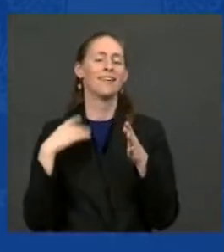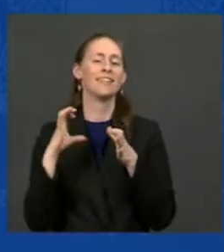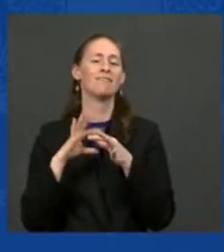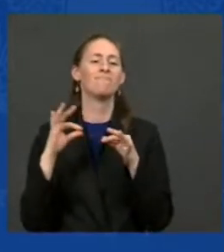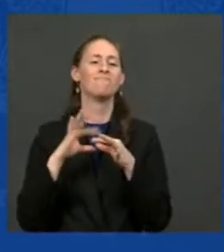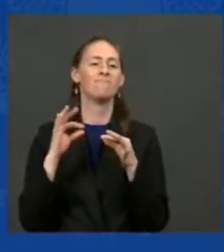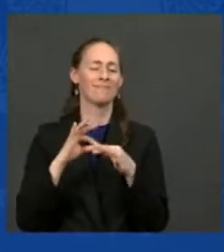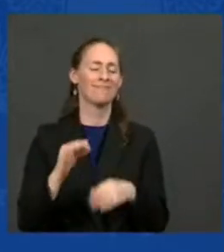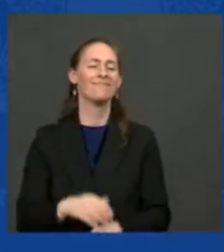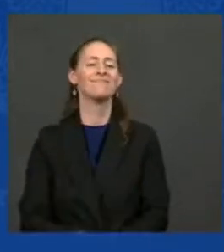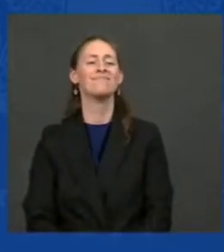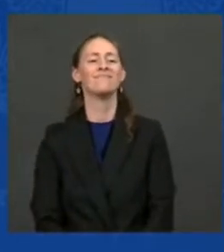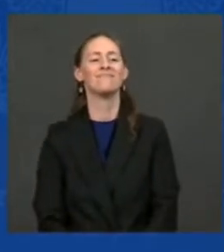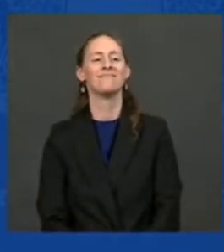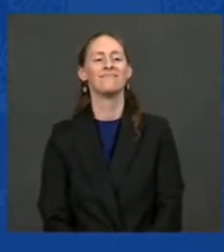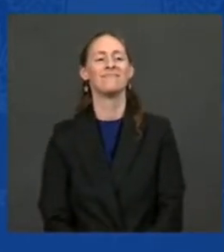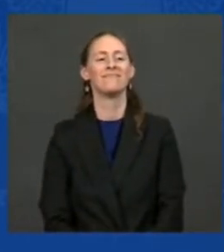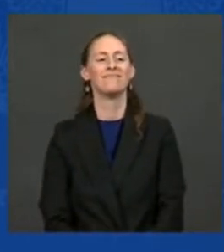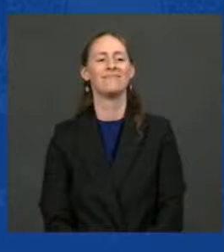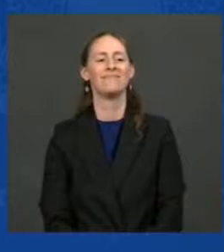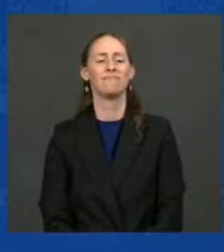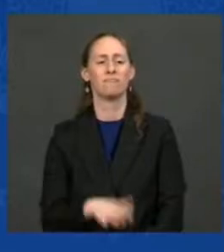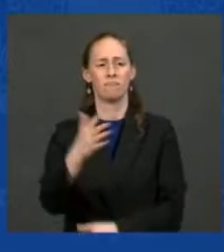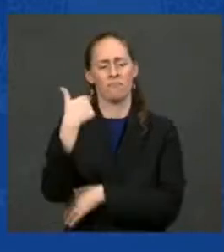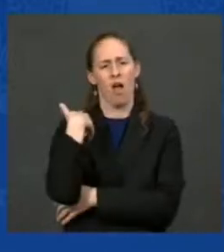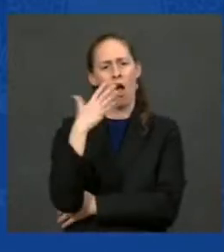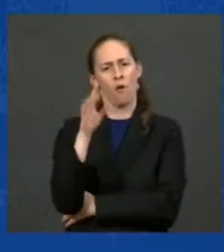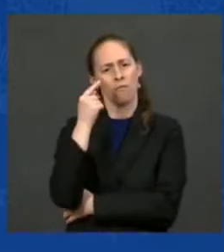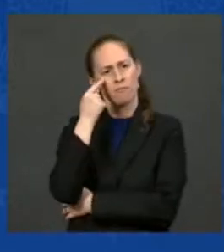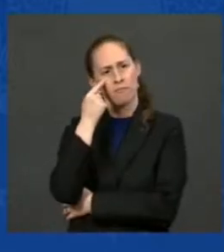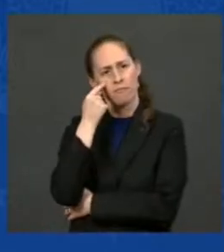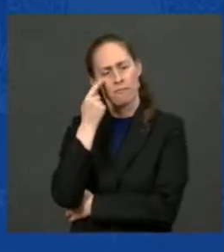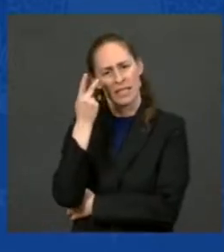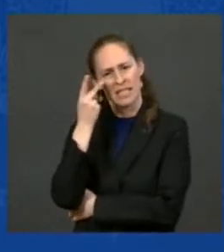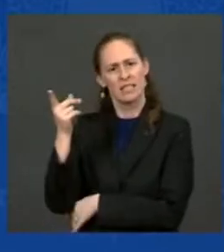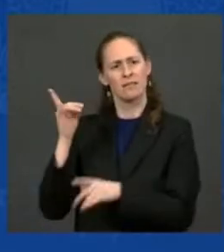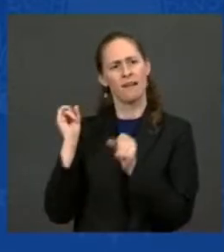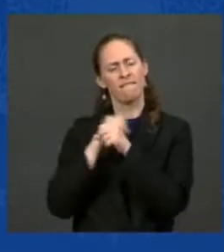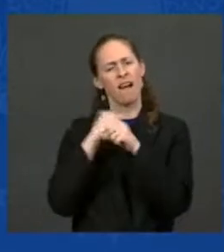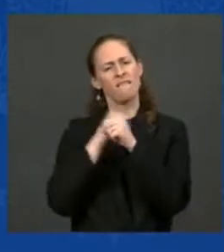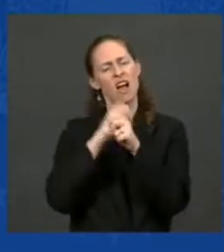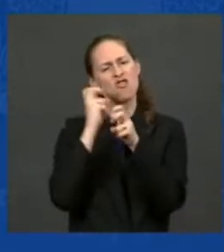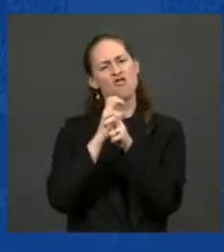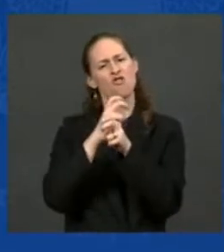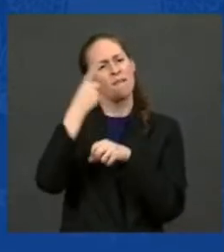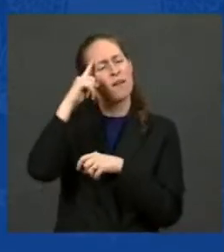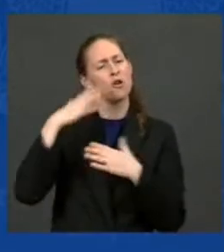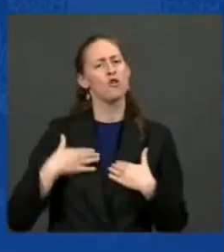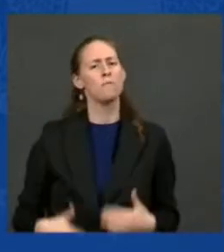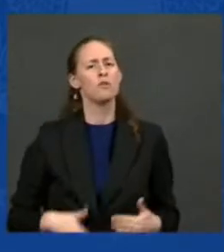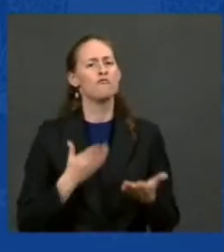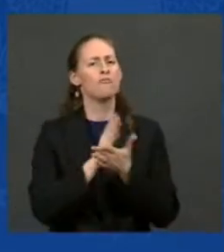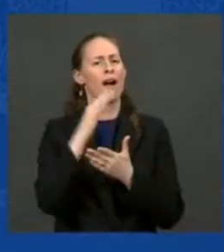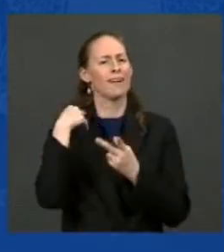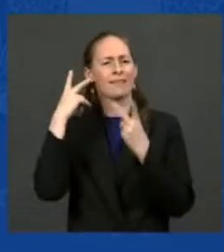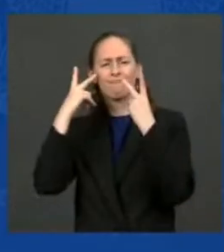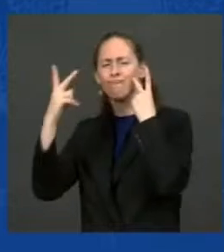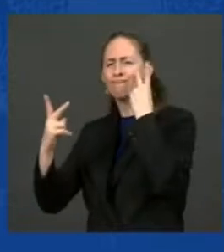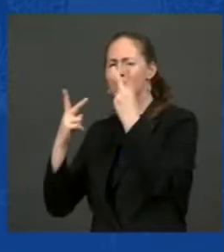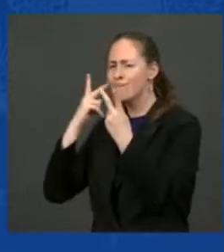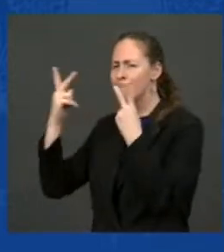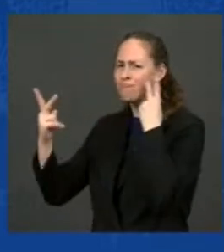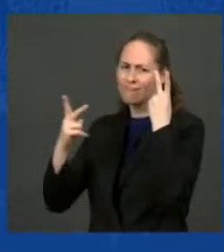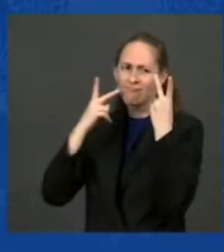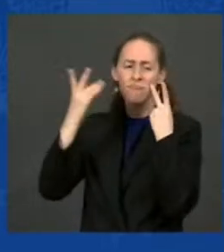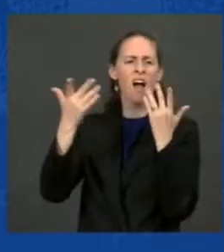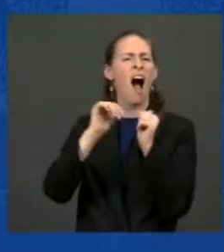close how he fought for human rights and human dignity in the Senate. But you know my measure, Madam Ambassador,